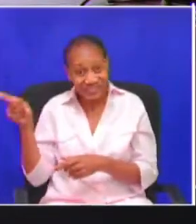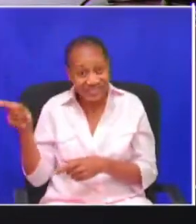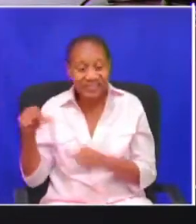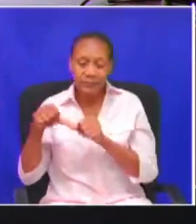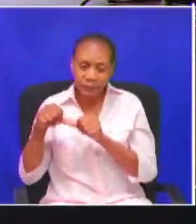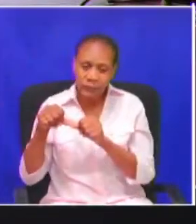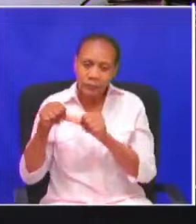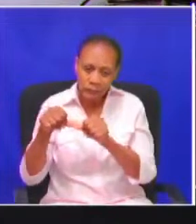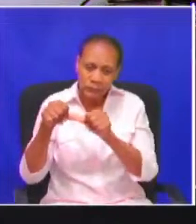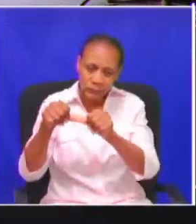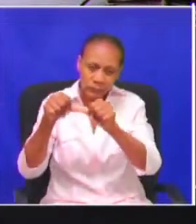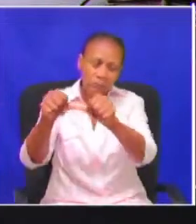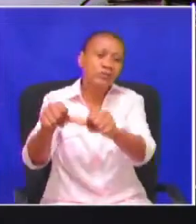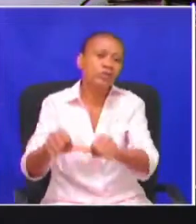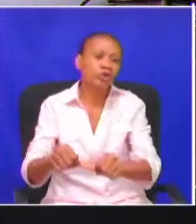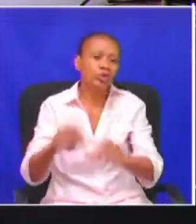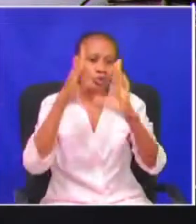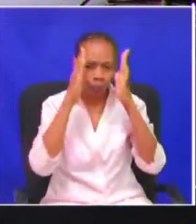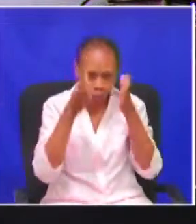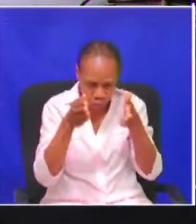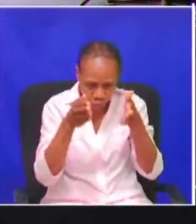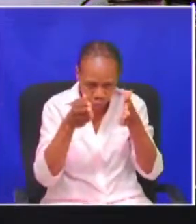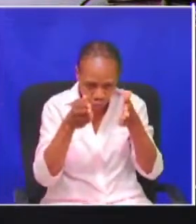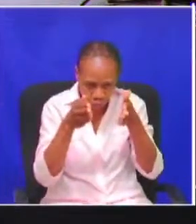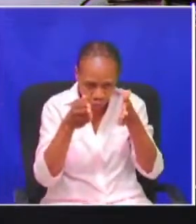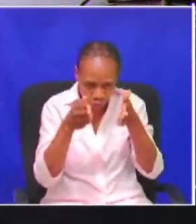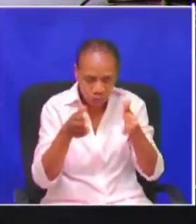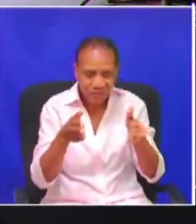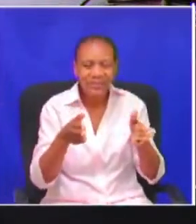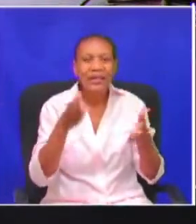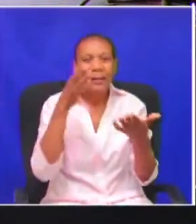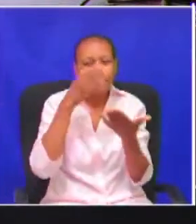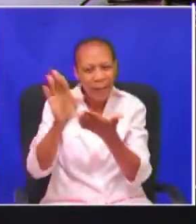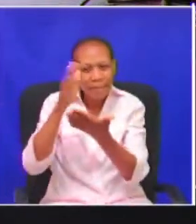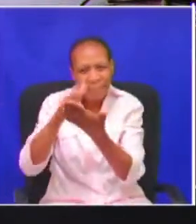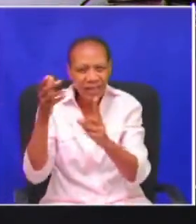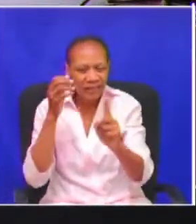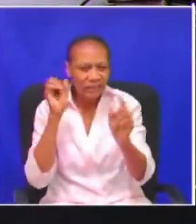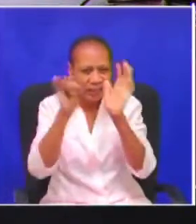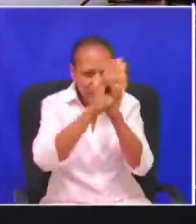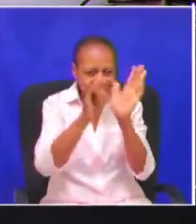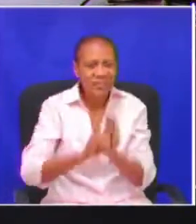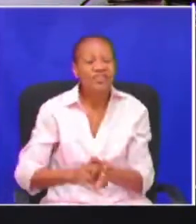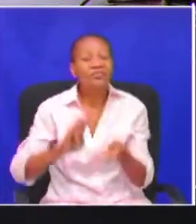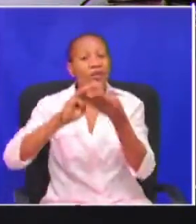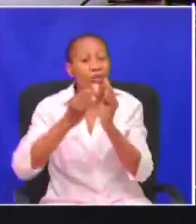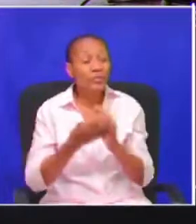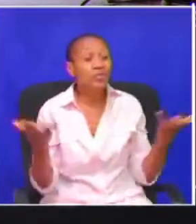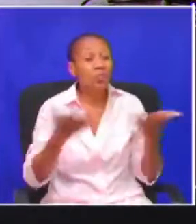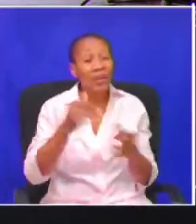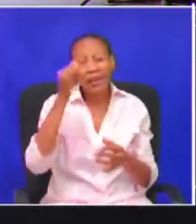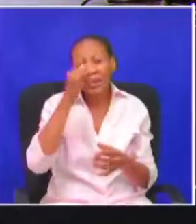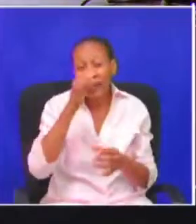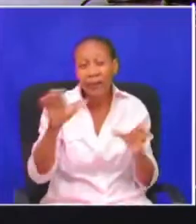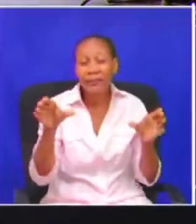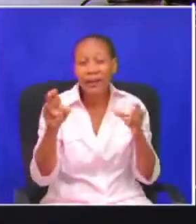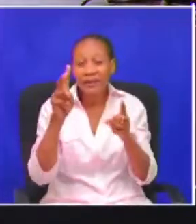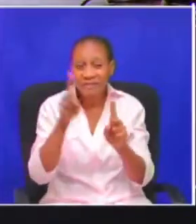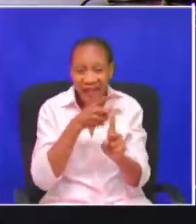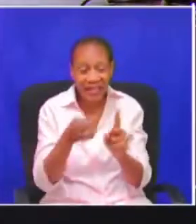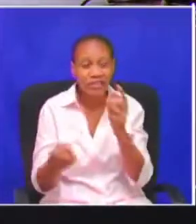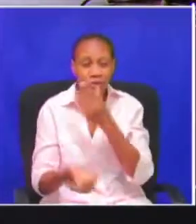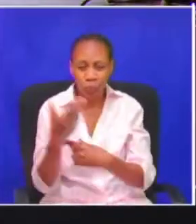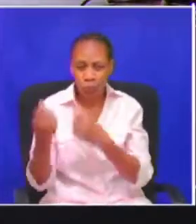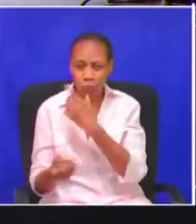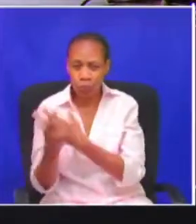to prioritize the stabilization of gang-affected areas and the protection of innocent and